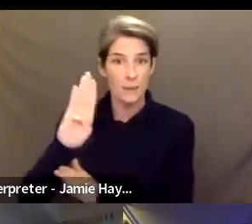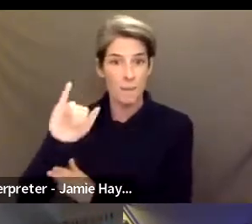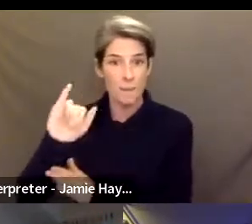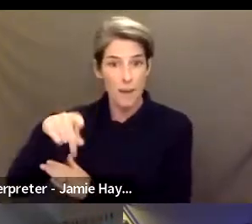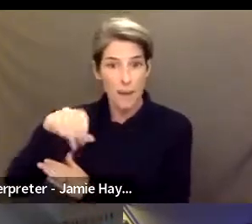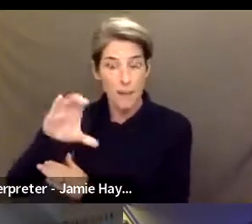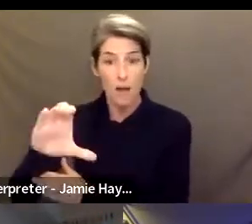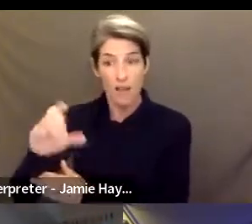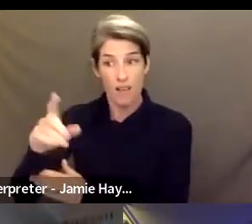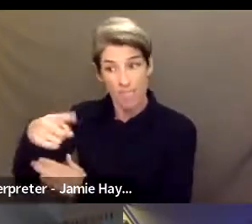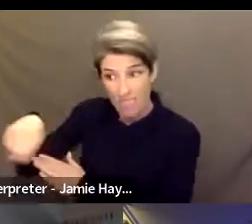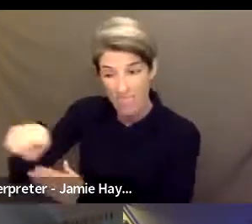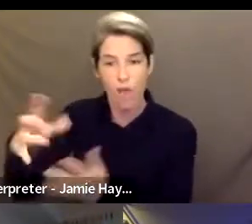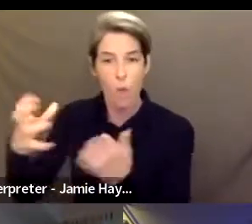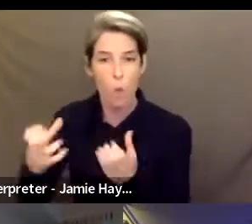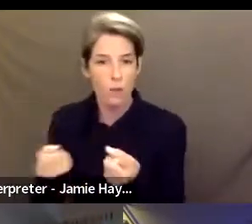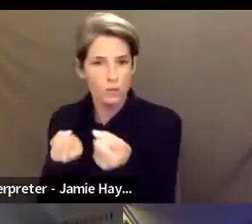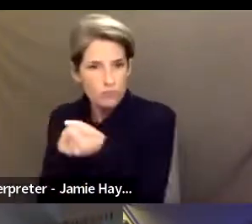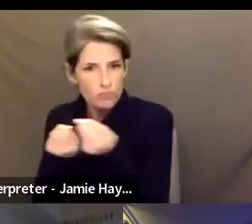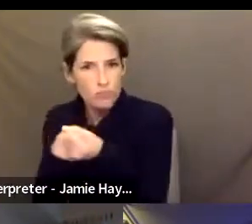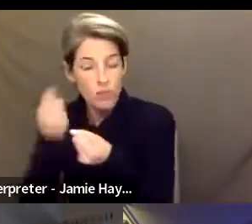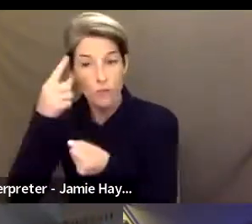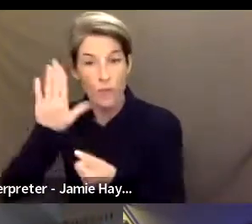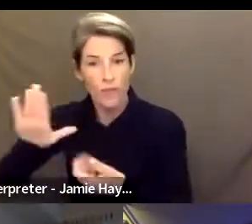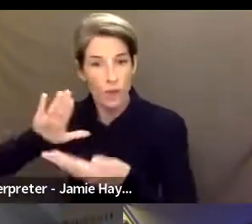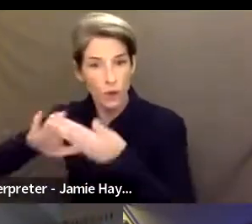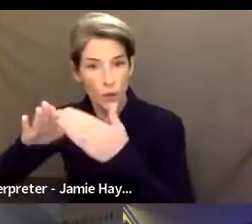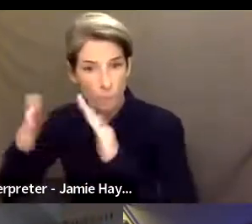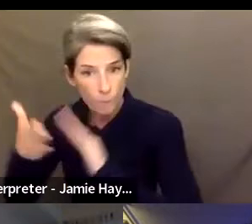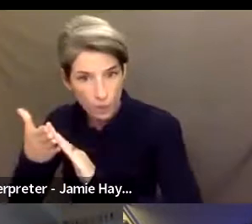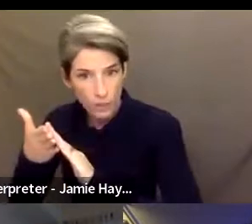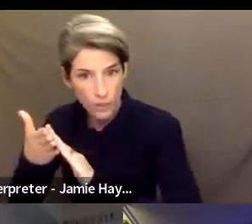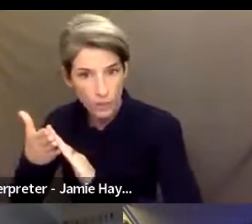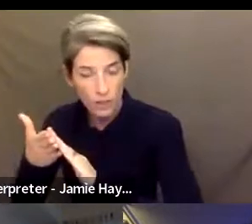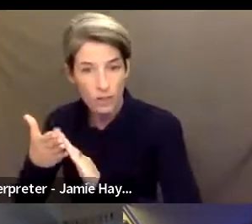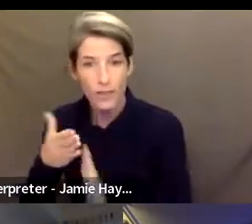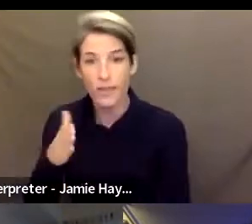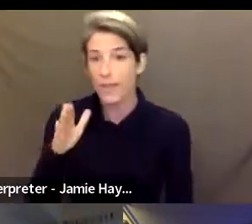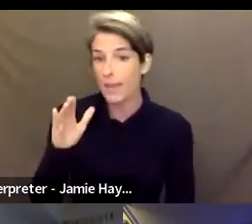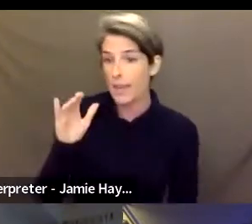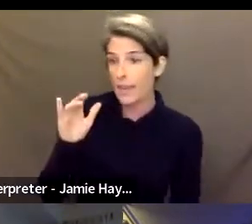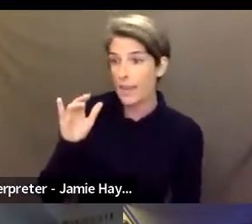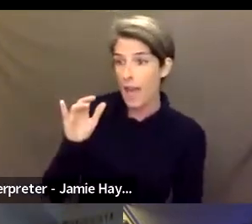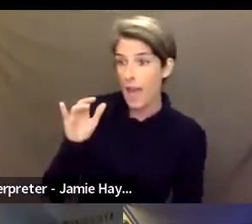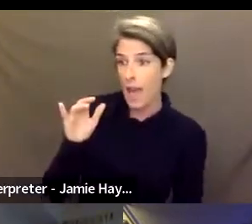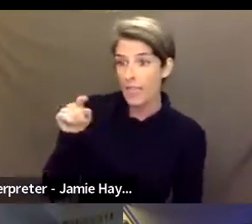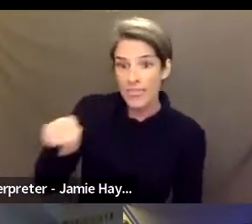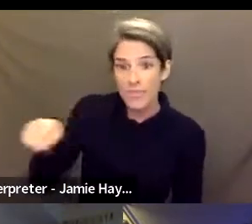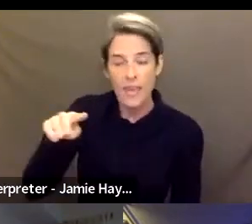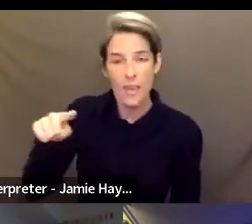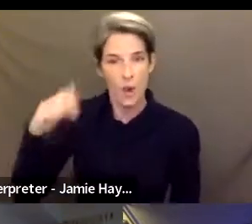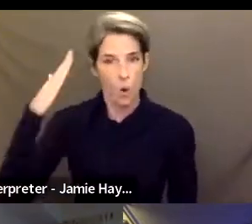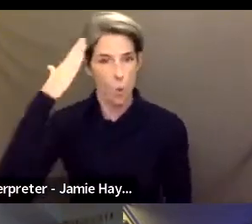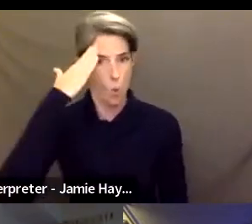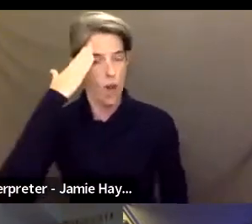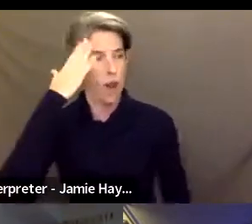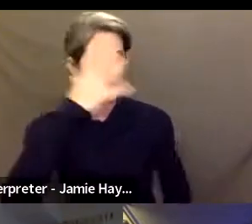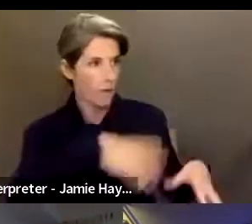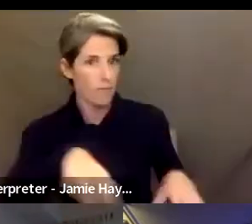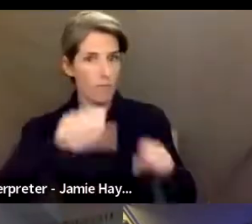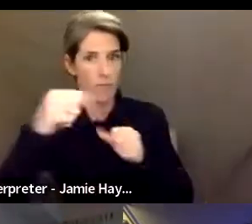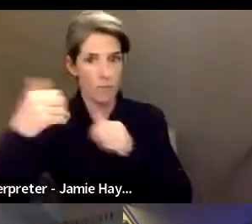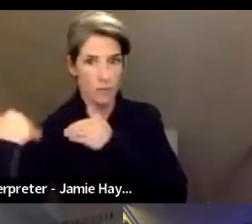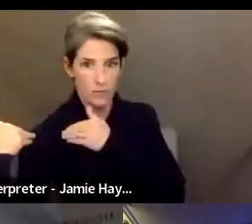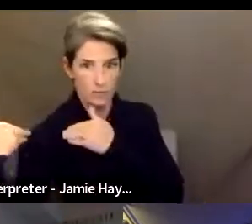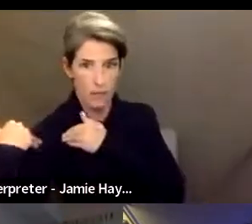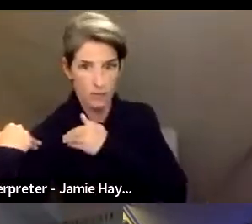community, right? And again, if aware of the task that they're taking on, would gladly do